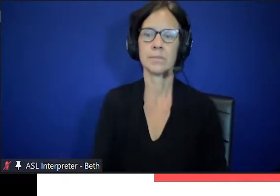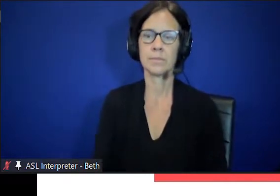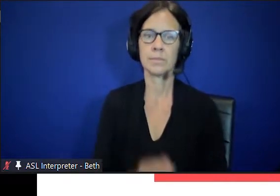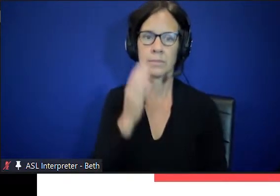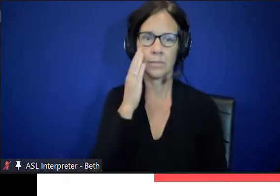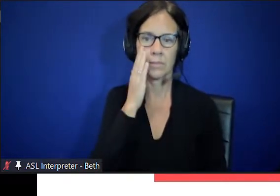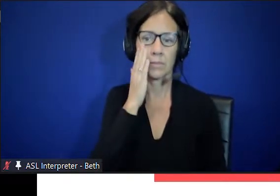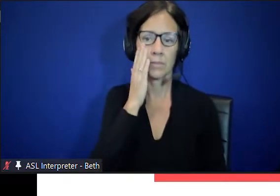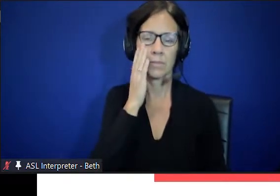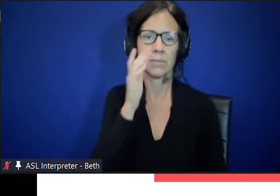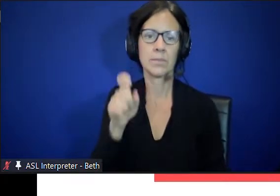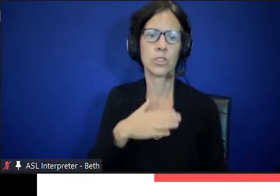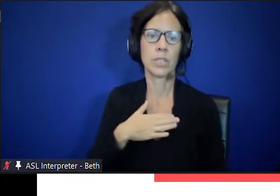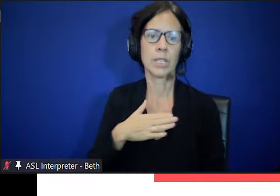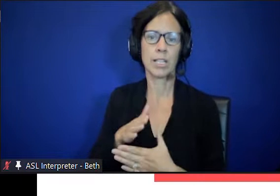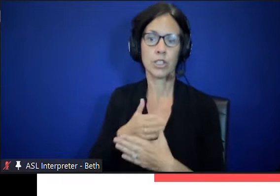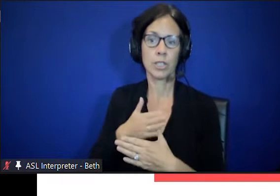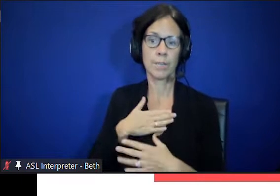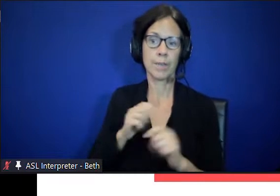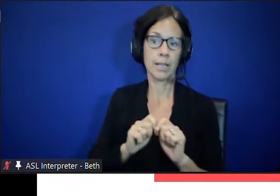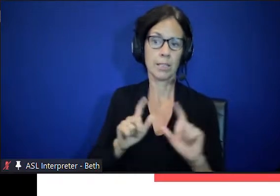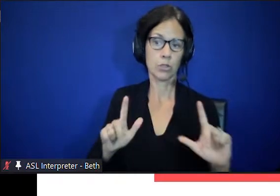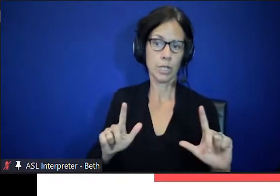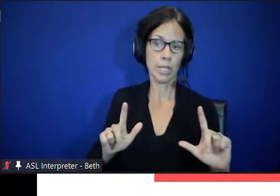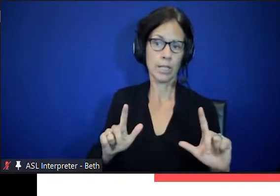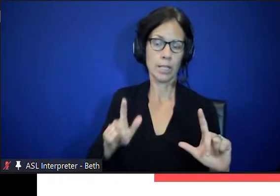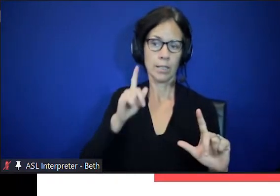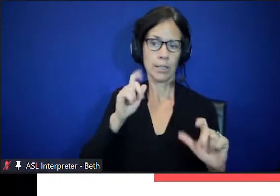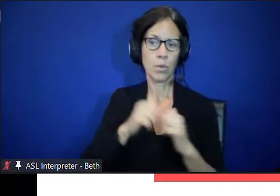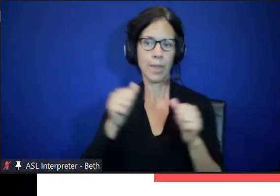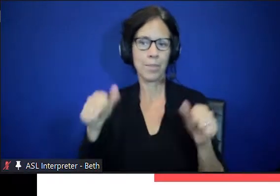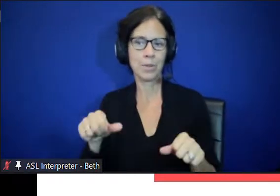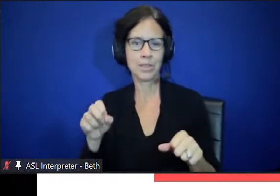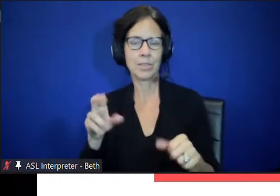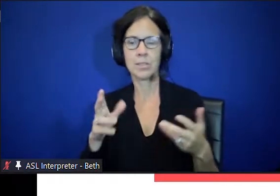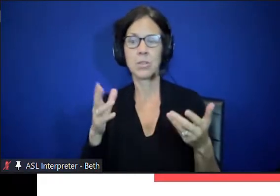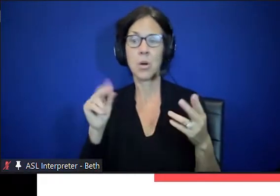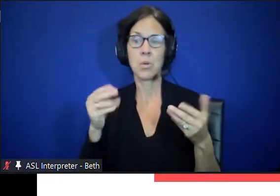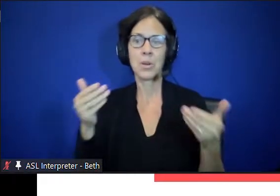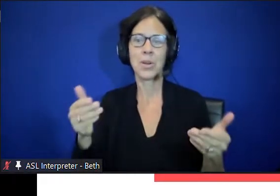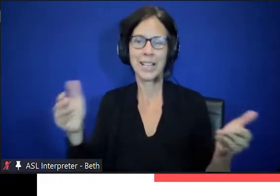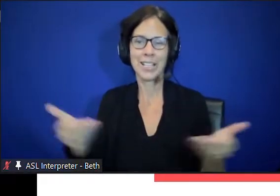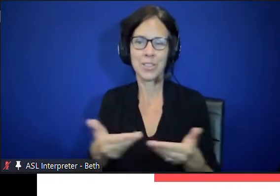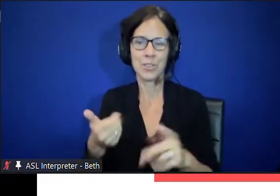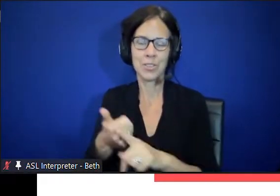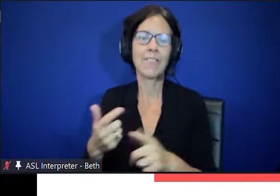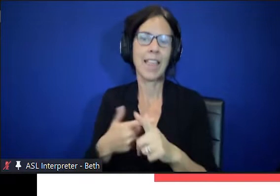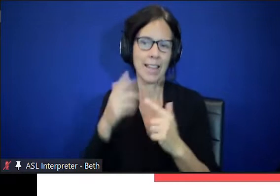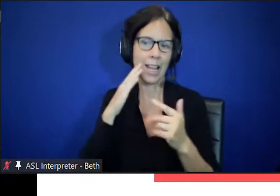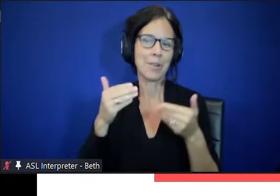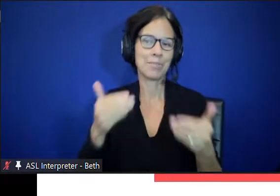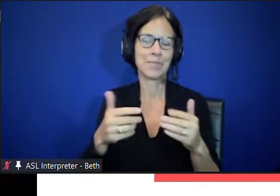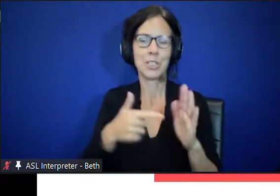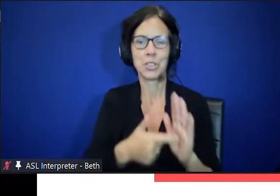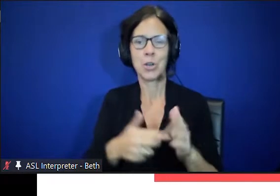Should I share my screen for our poster? No, go ahead and introduce yourselves and then I'll move the slide.